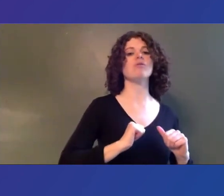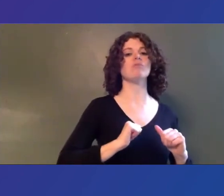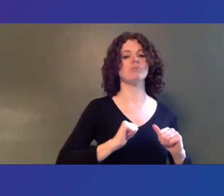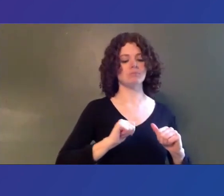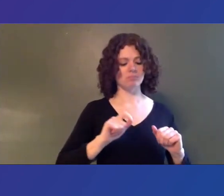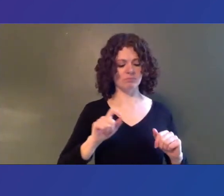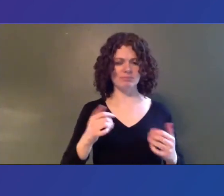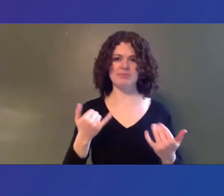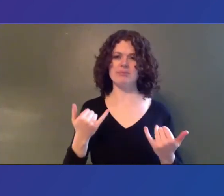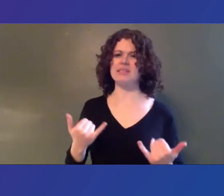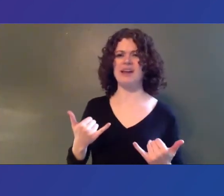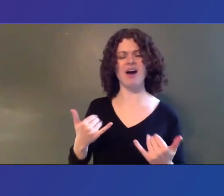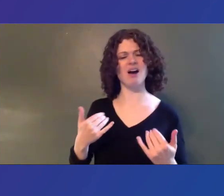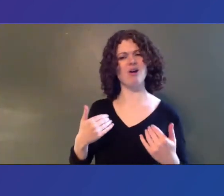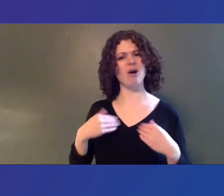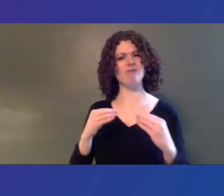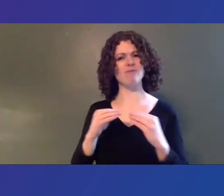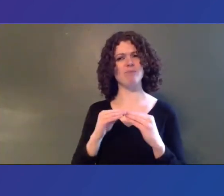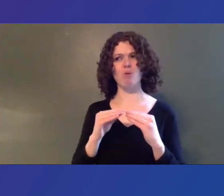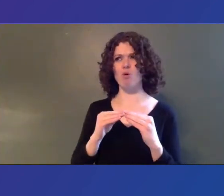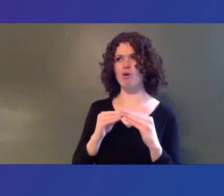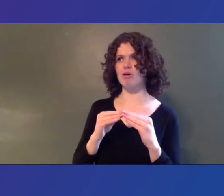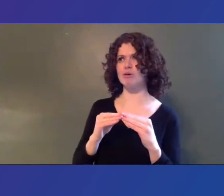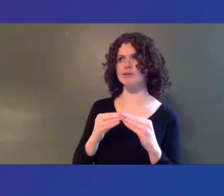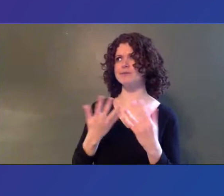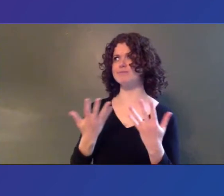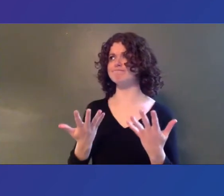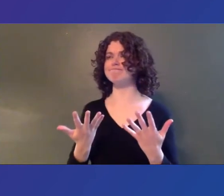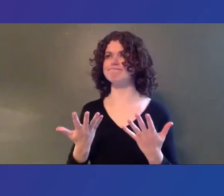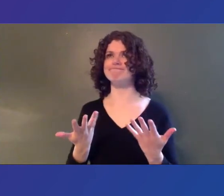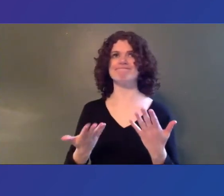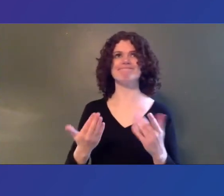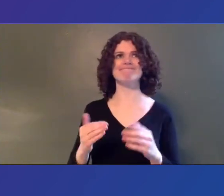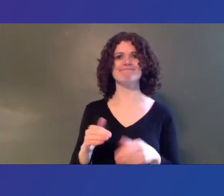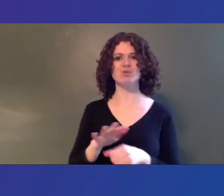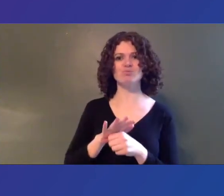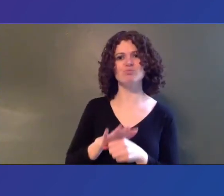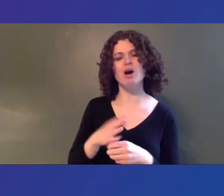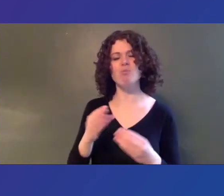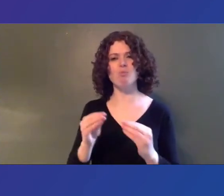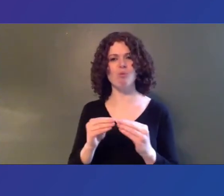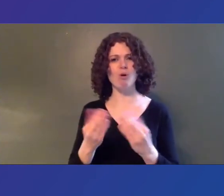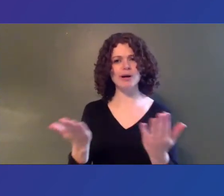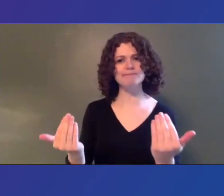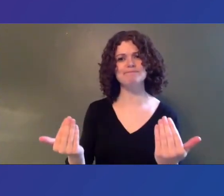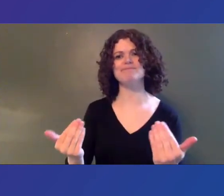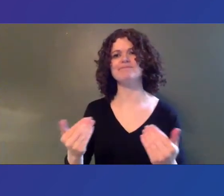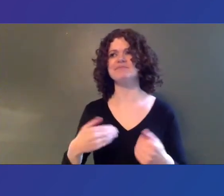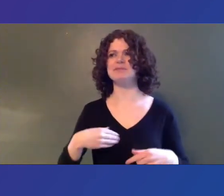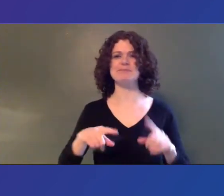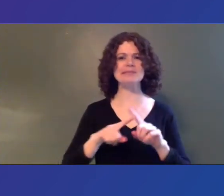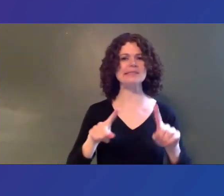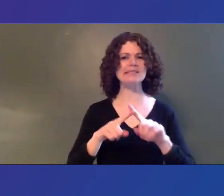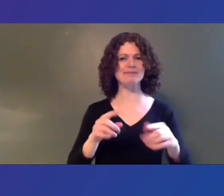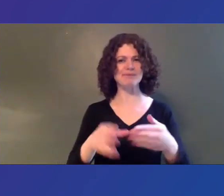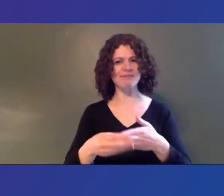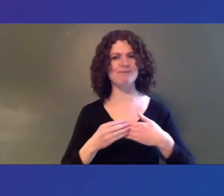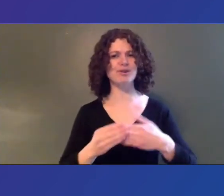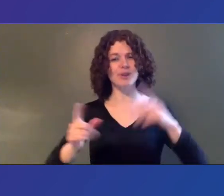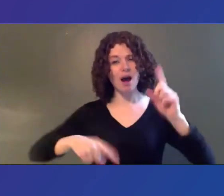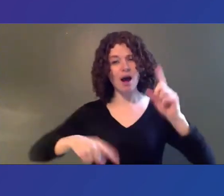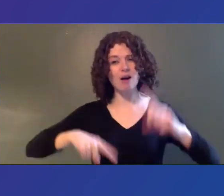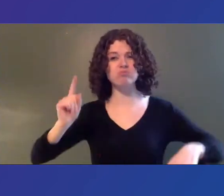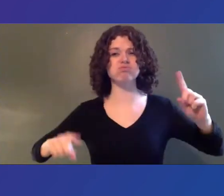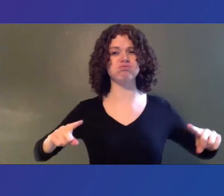and do different things. And also more dancers are interested in, I'm trying to come across more dancers that are interested in doing different things and not just pursuing one